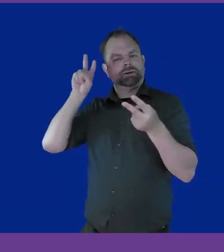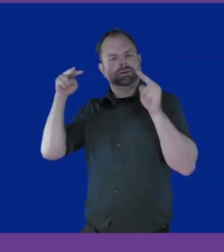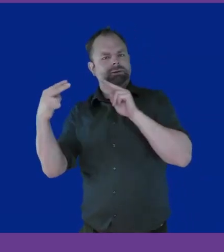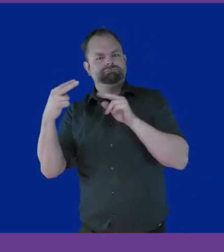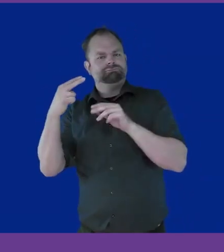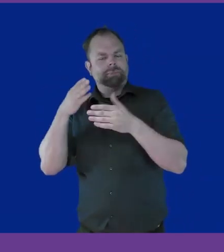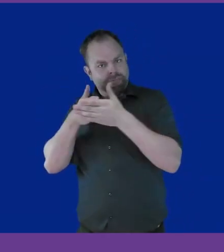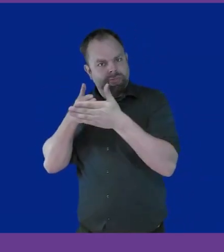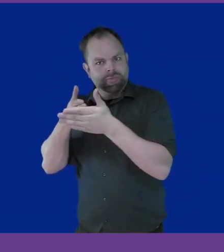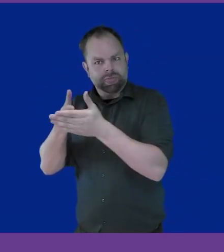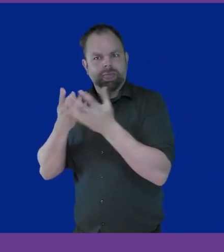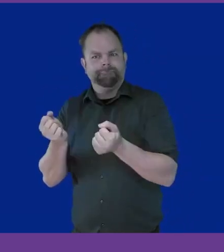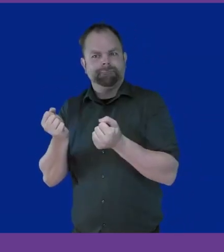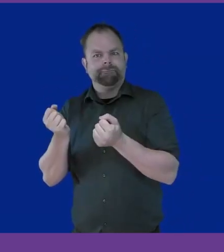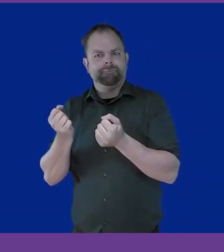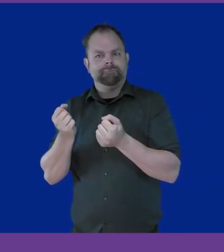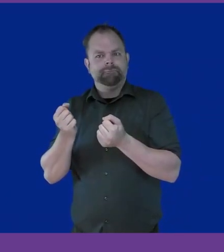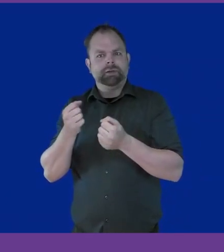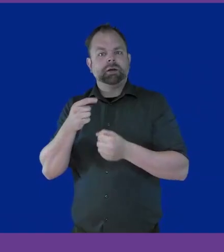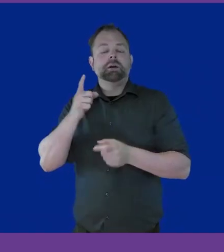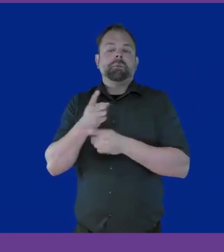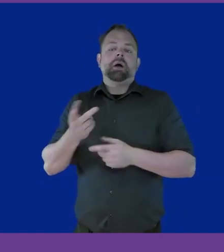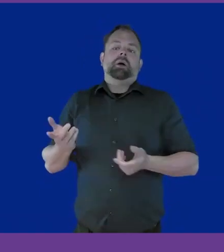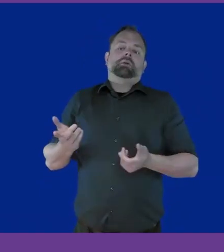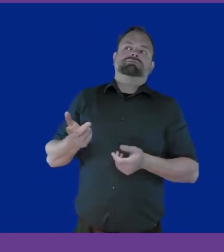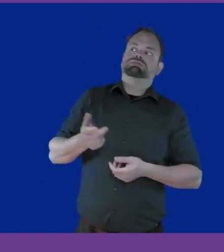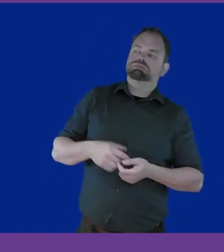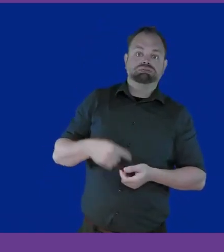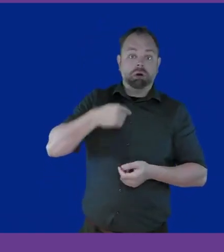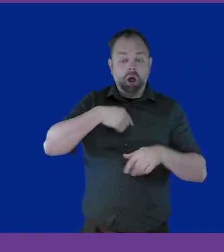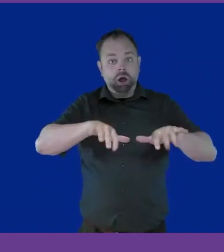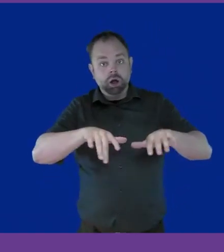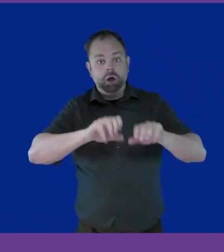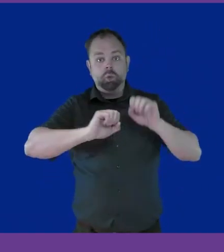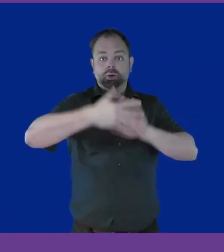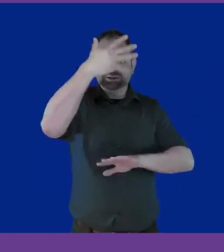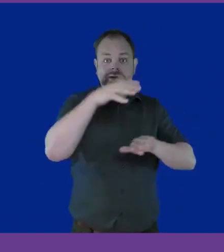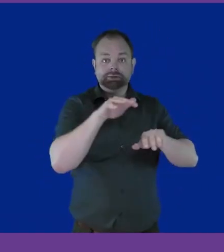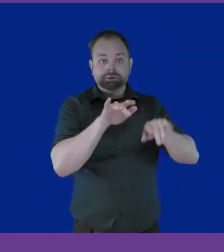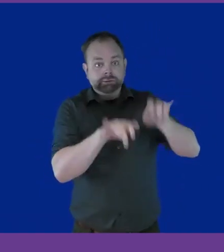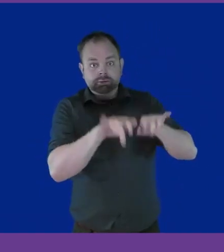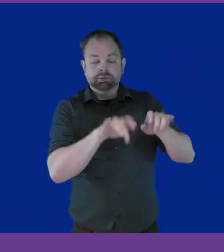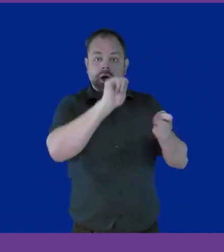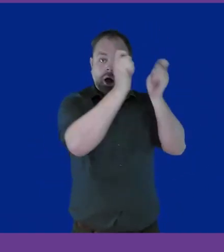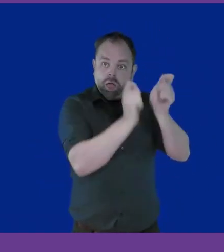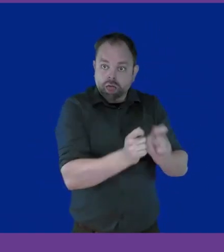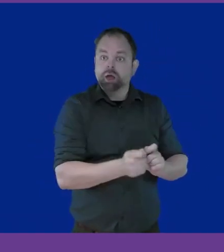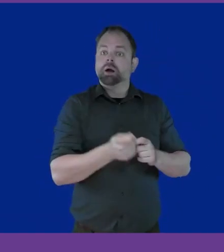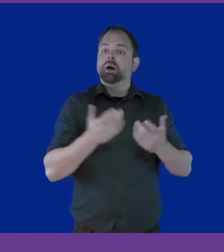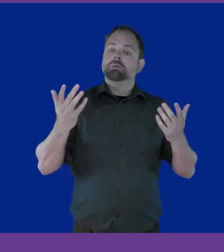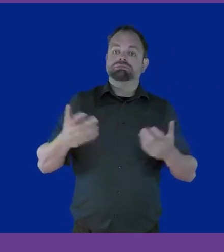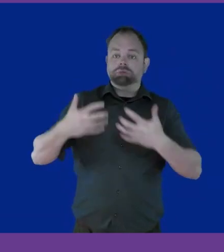change anything to make it more accessible. But that's not how I look at it. For me, it is